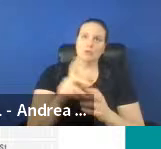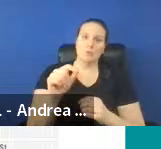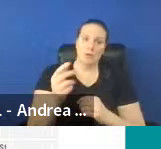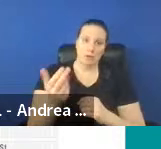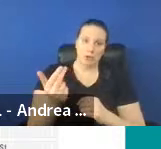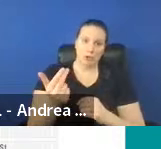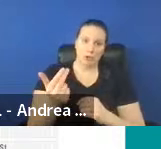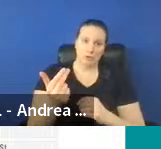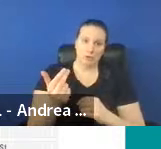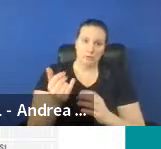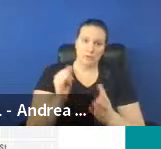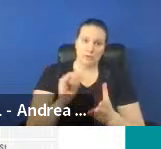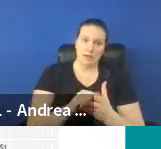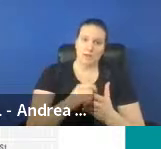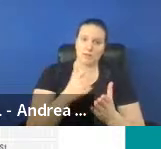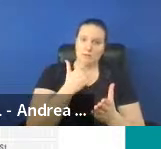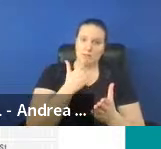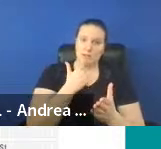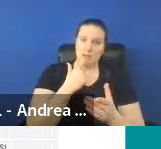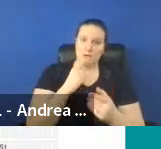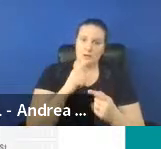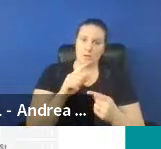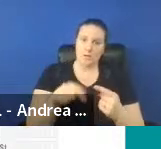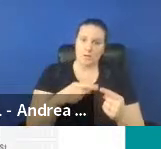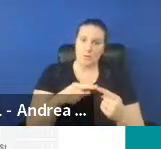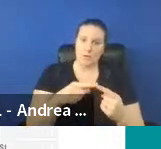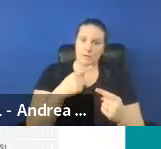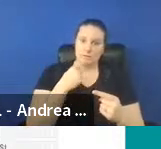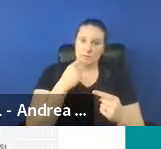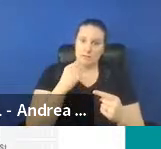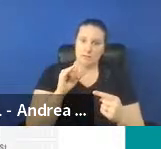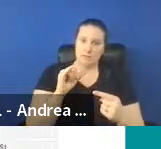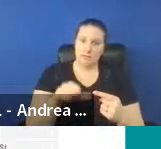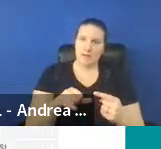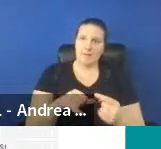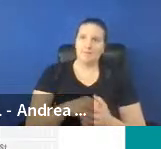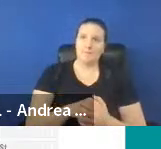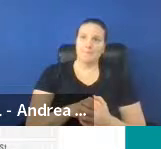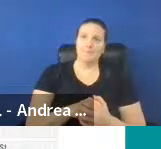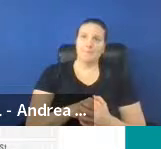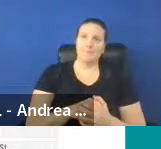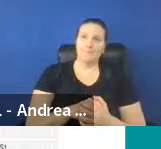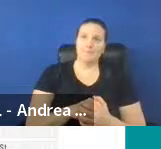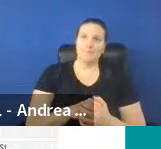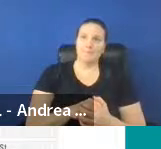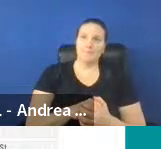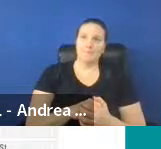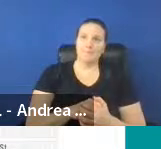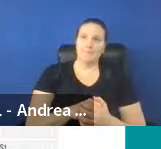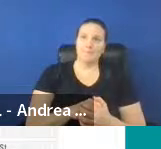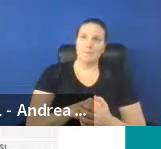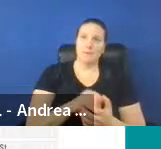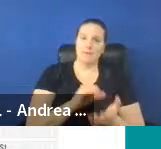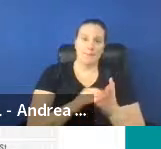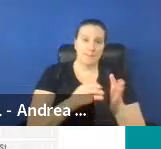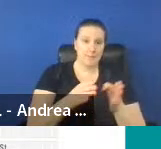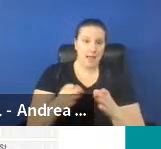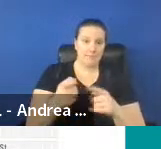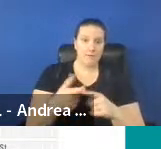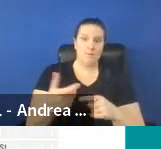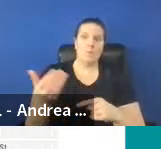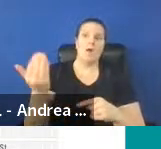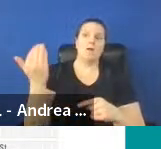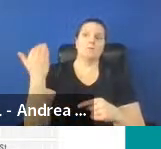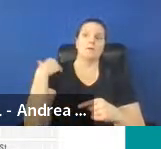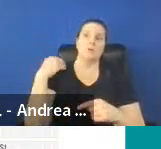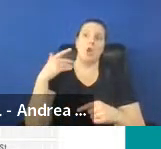2013. So you're saying when you say that was the so the plan from a while back, the